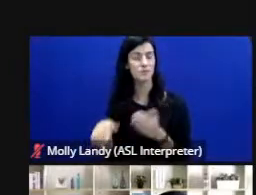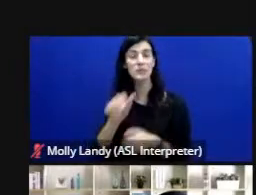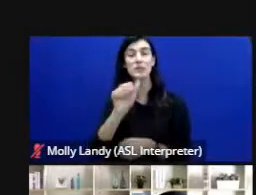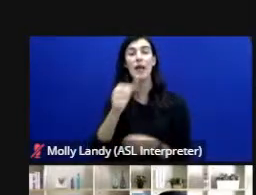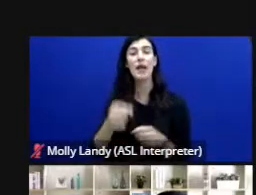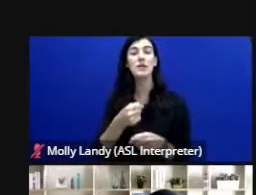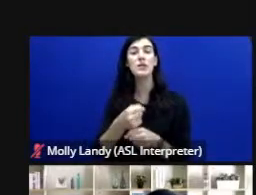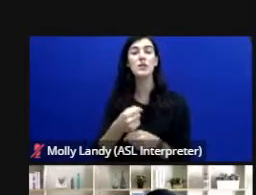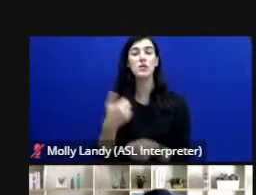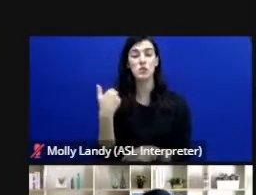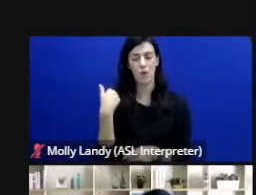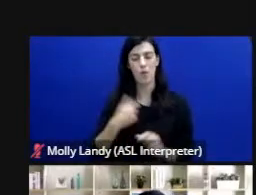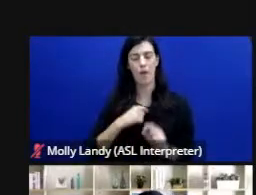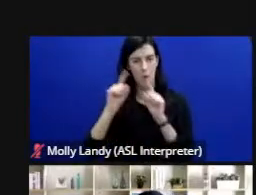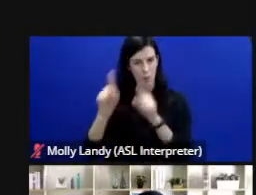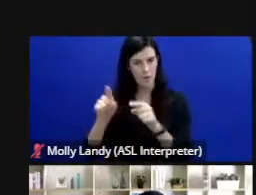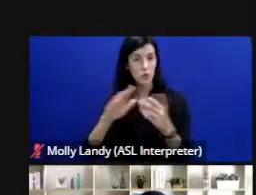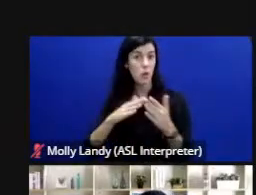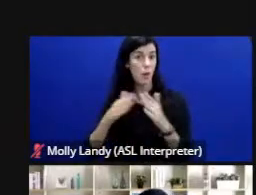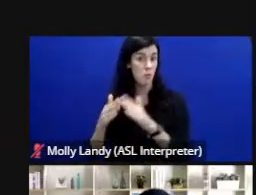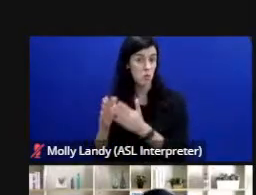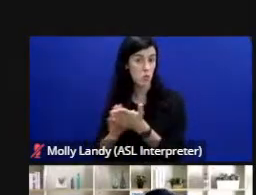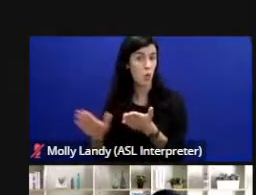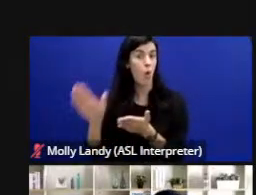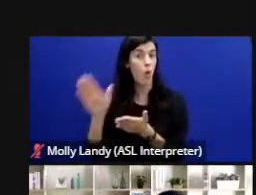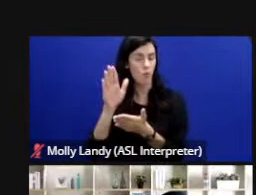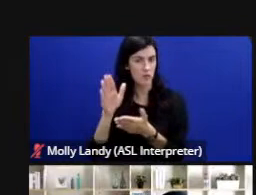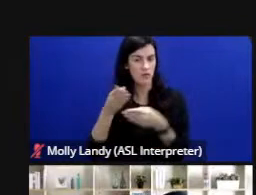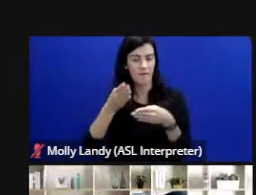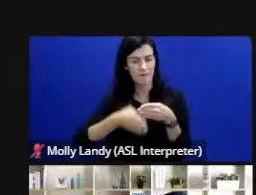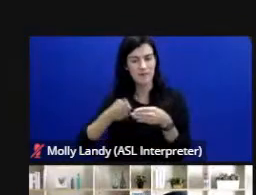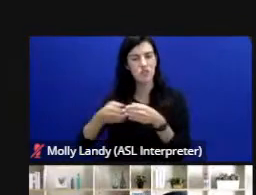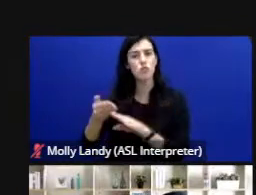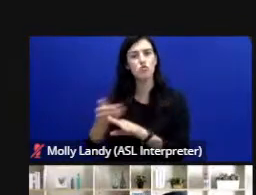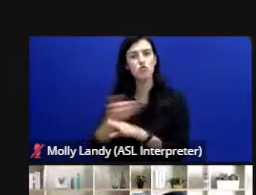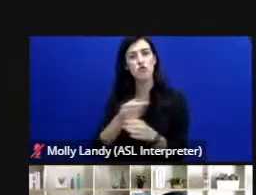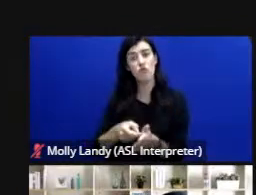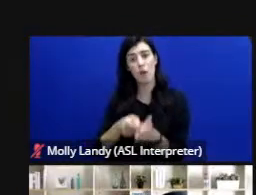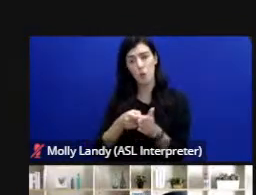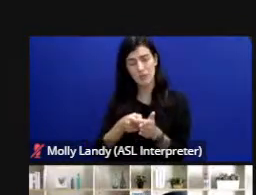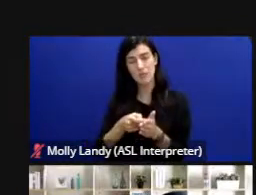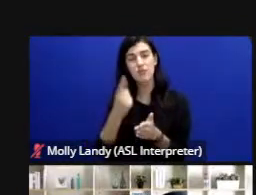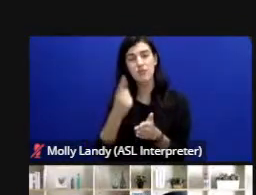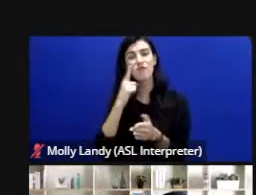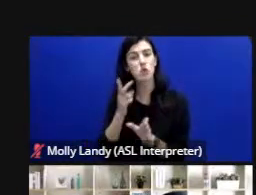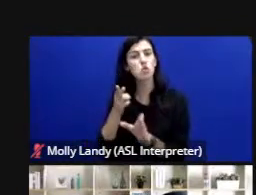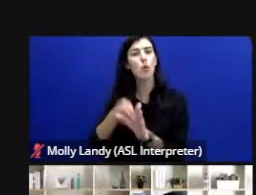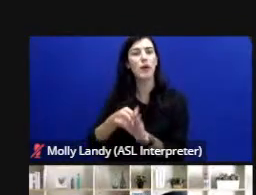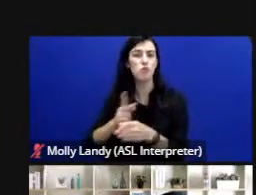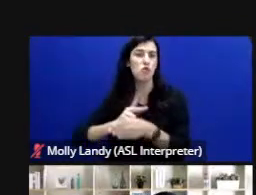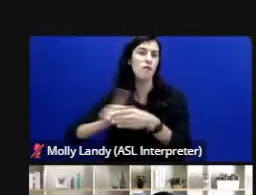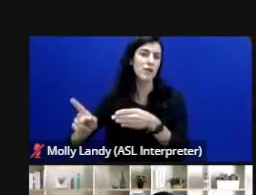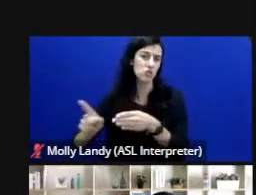I was in community college to get prerequisites in order to join professional